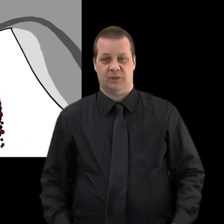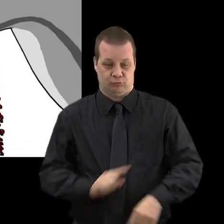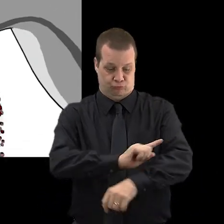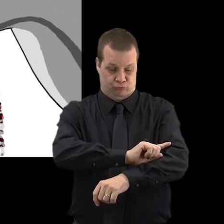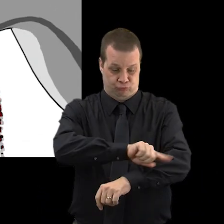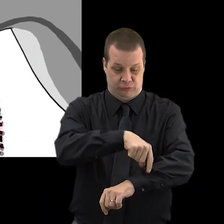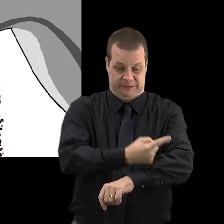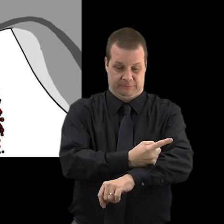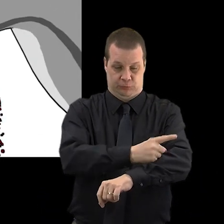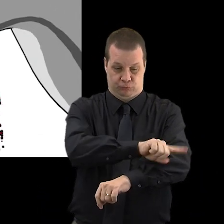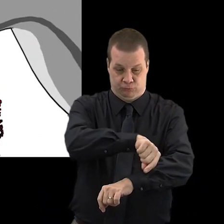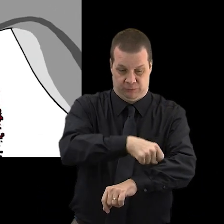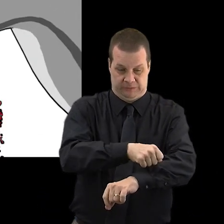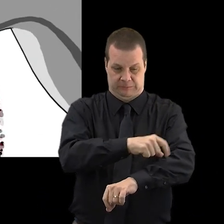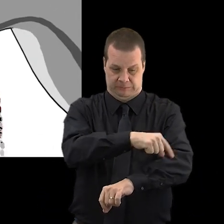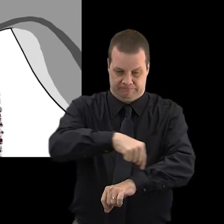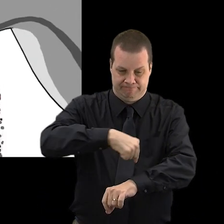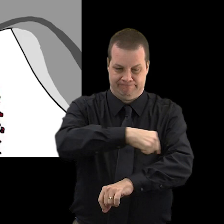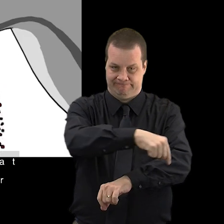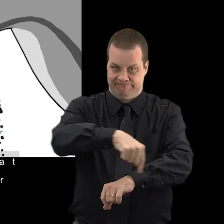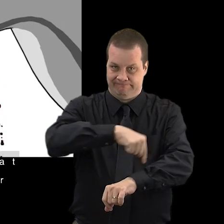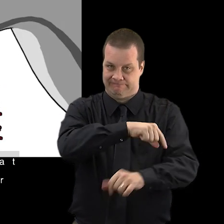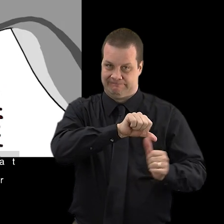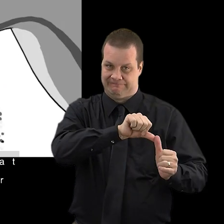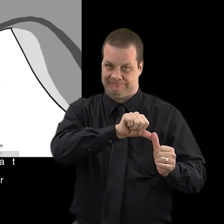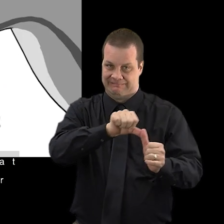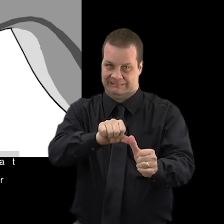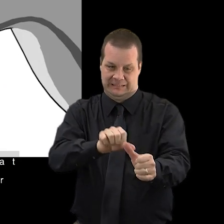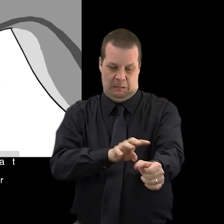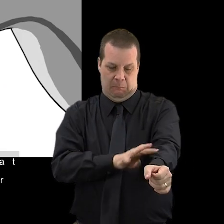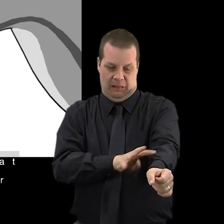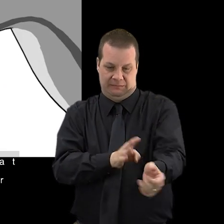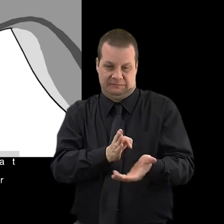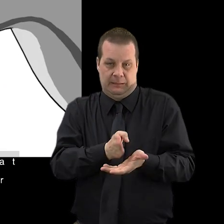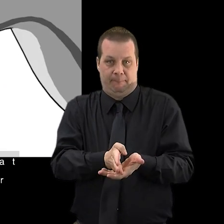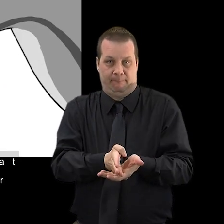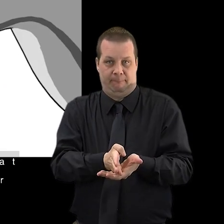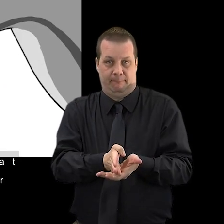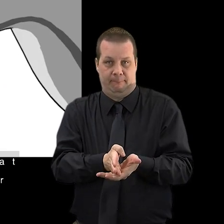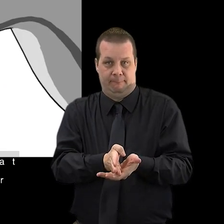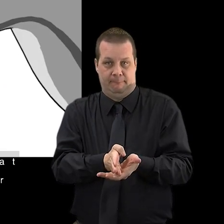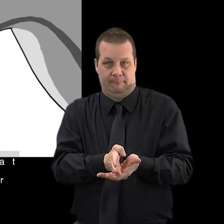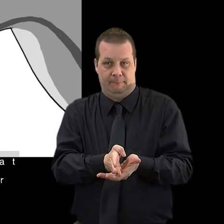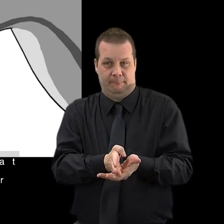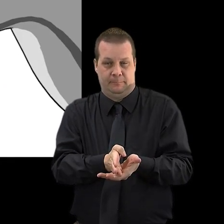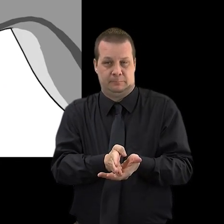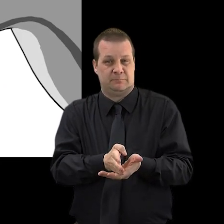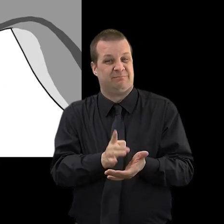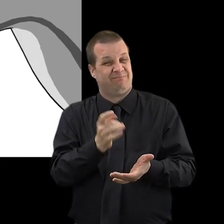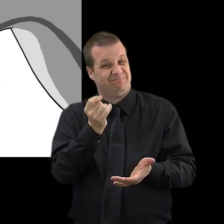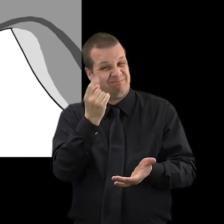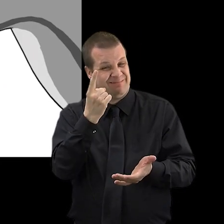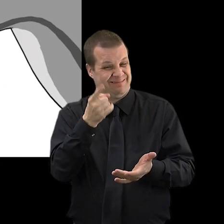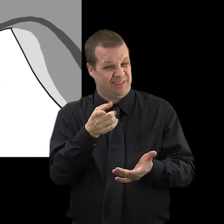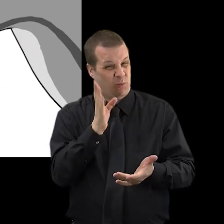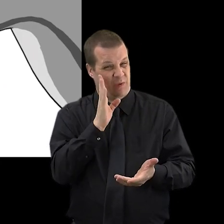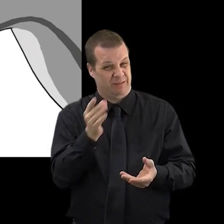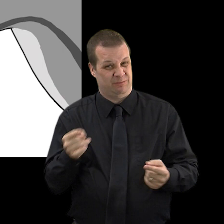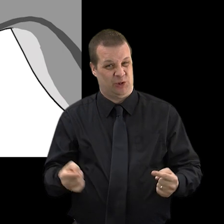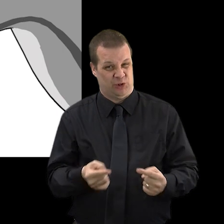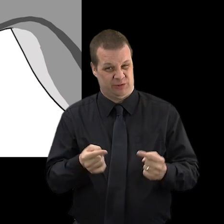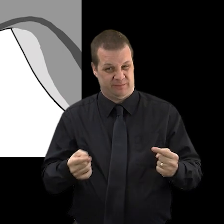Twist the rod until the bleeding stops, or until you can't twist anymore. Note that this step will be painful for the injured person.